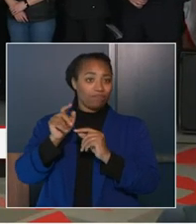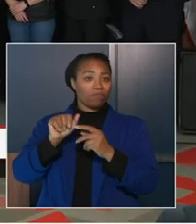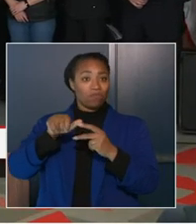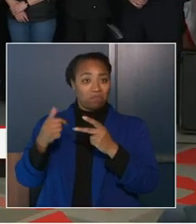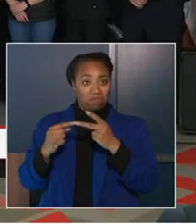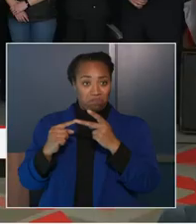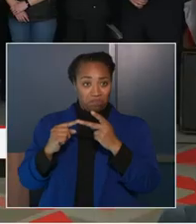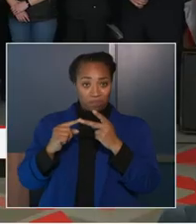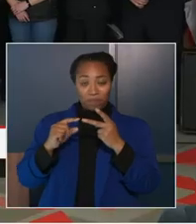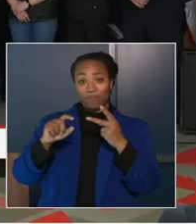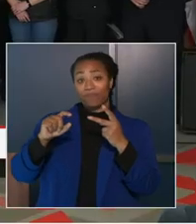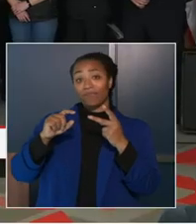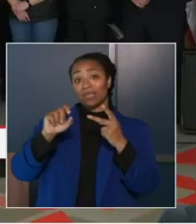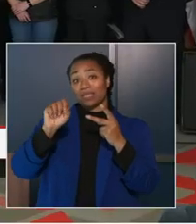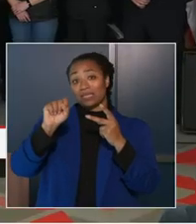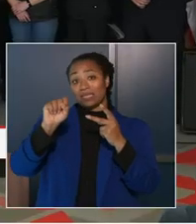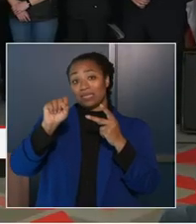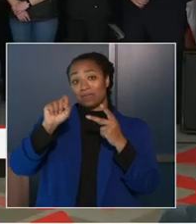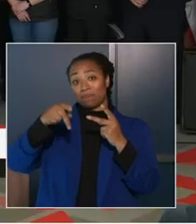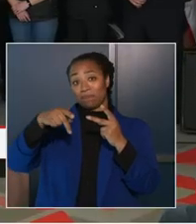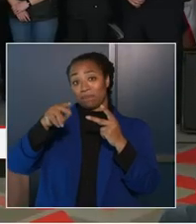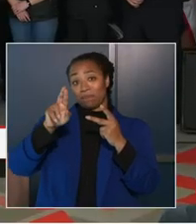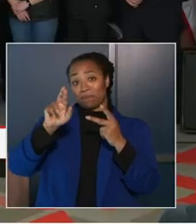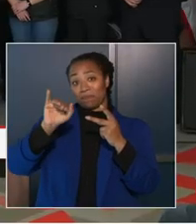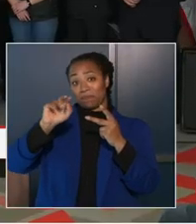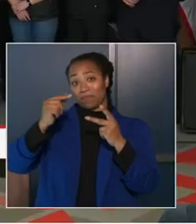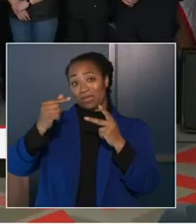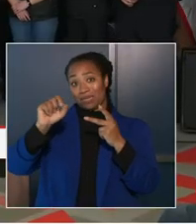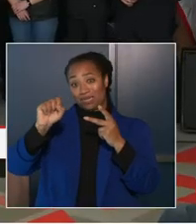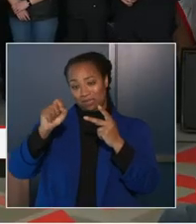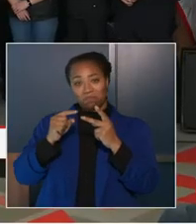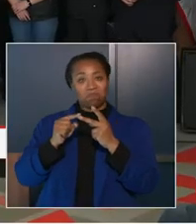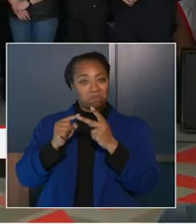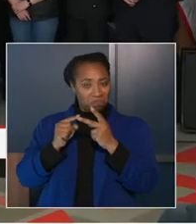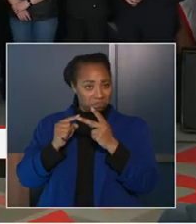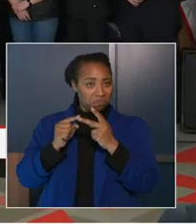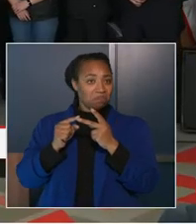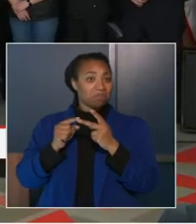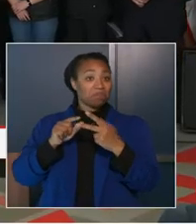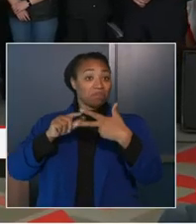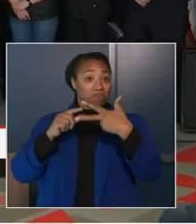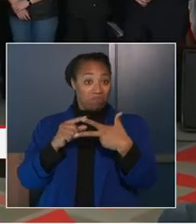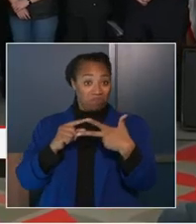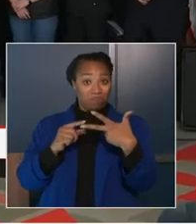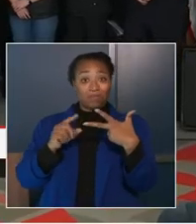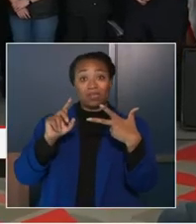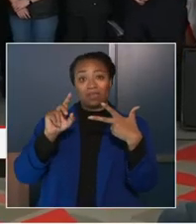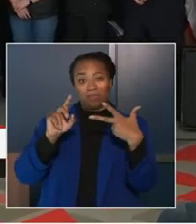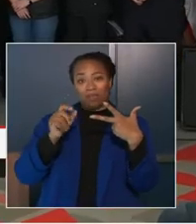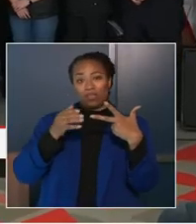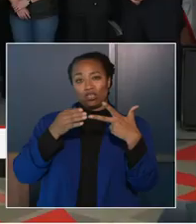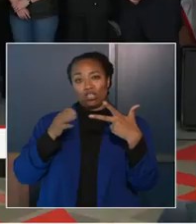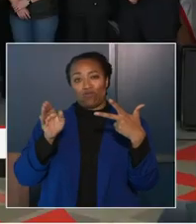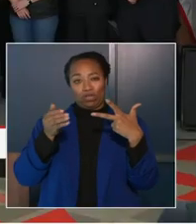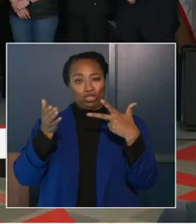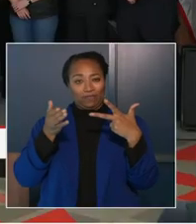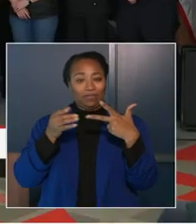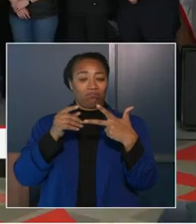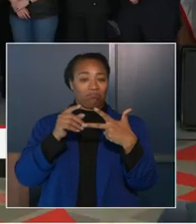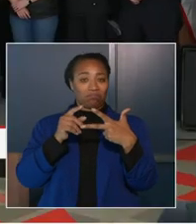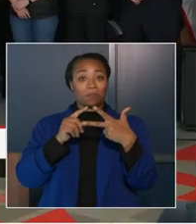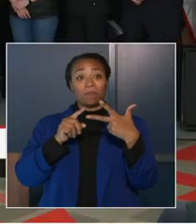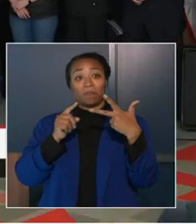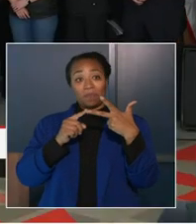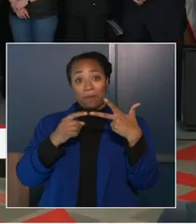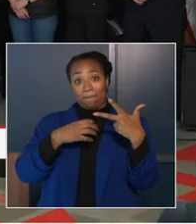from DDOT, Director Delano Hunter from DGS, Director Phil Thomas from the Mayor's Office of Community